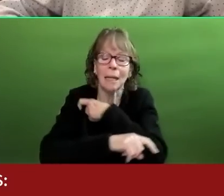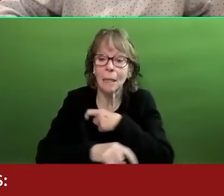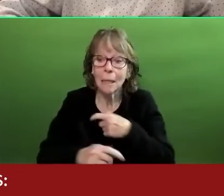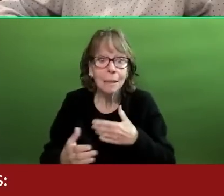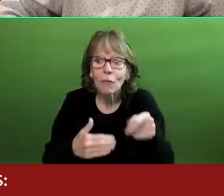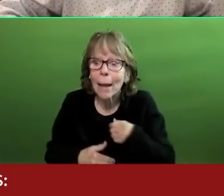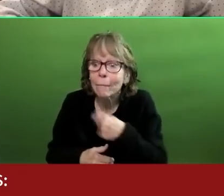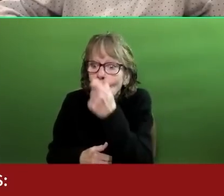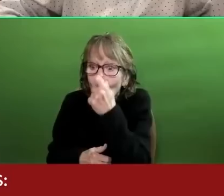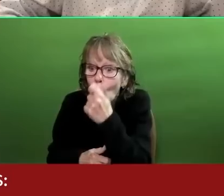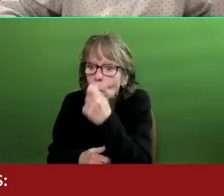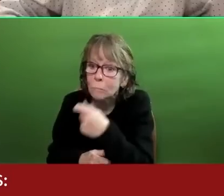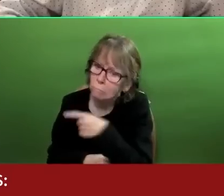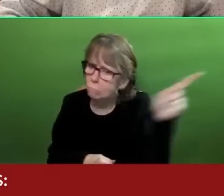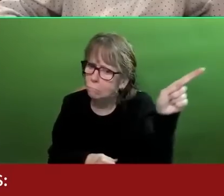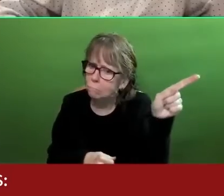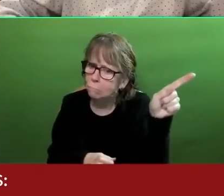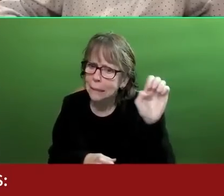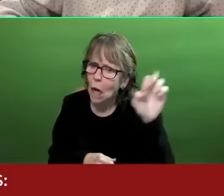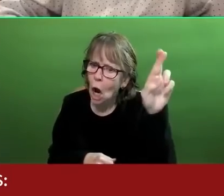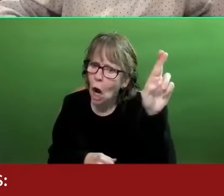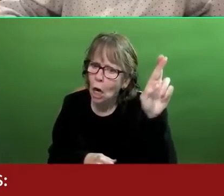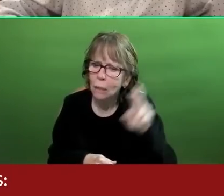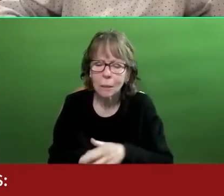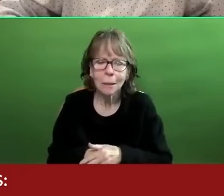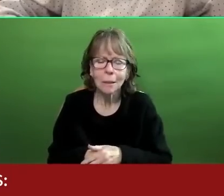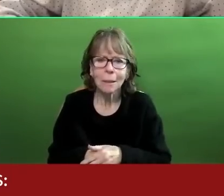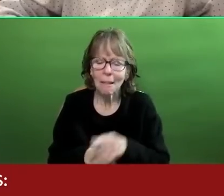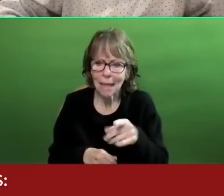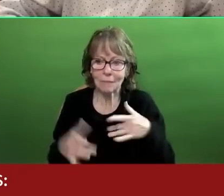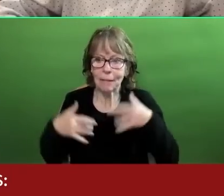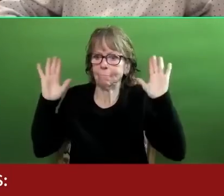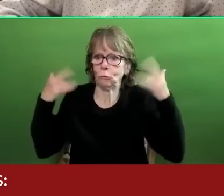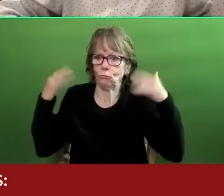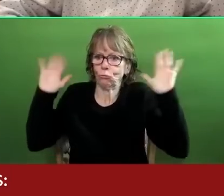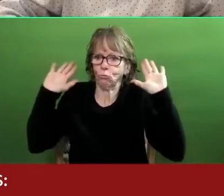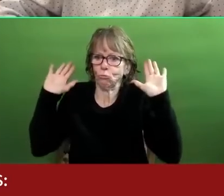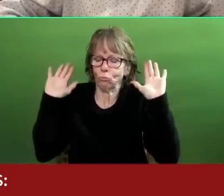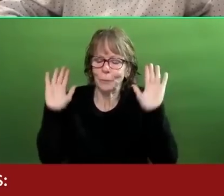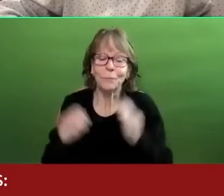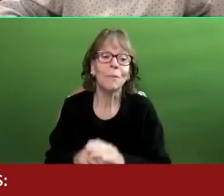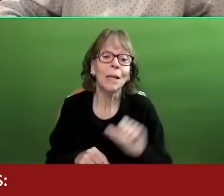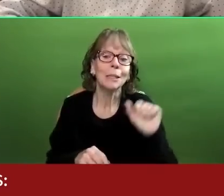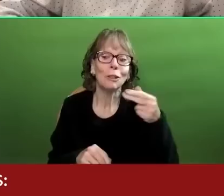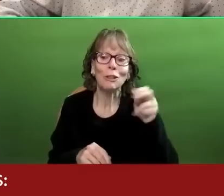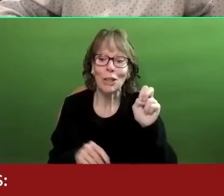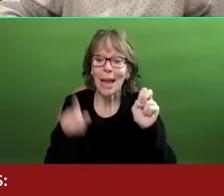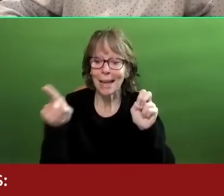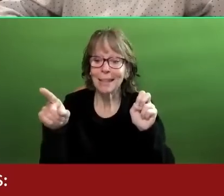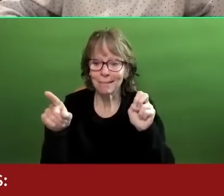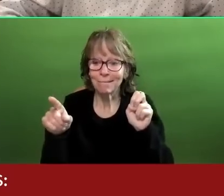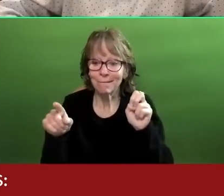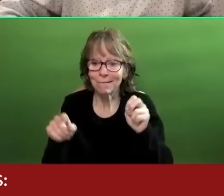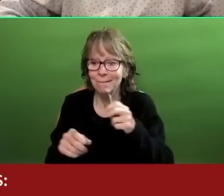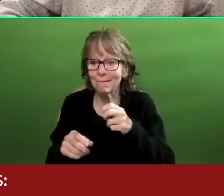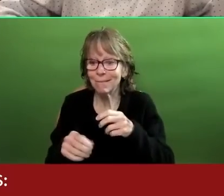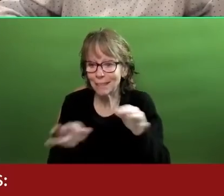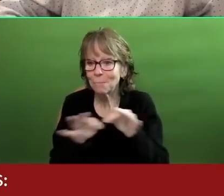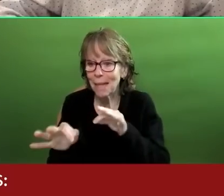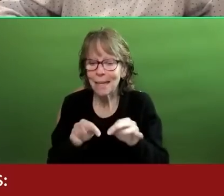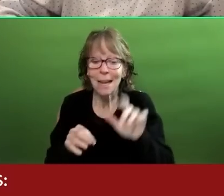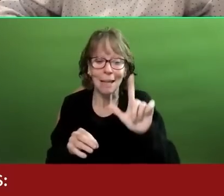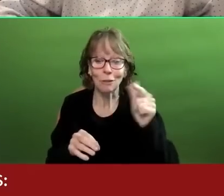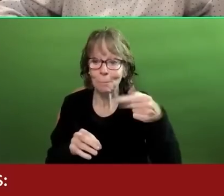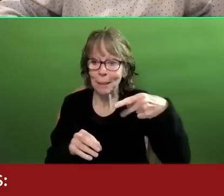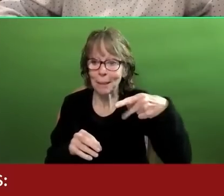cold or something more complex. So as Shane discussed, LGBTQ plus people have